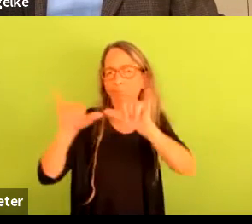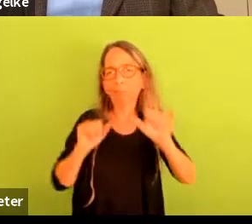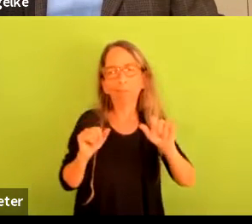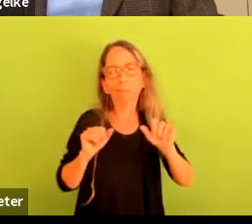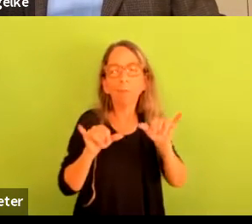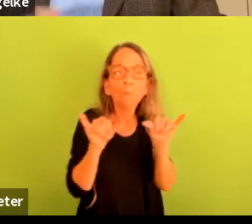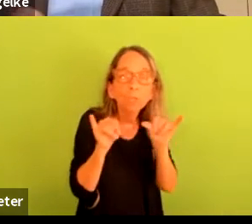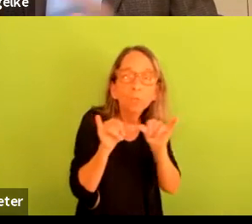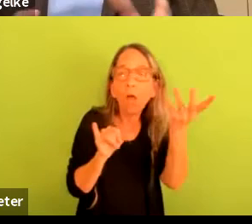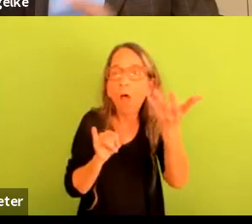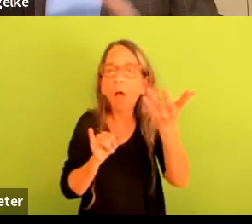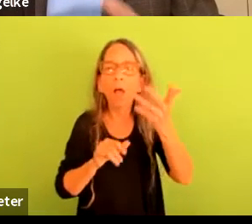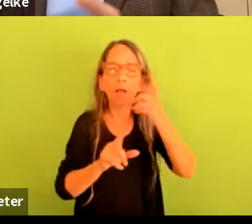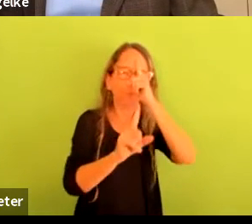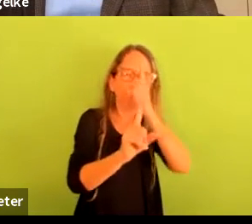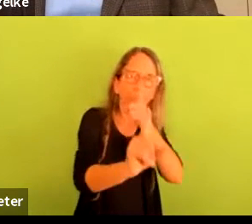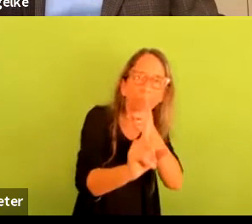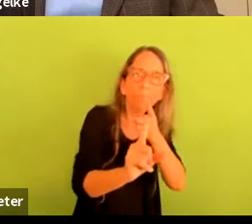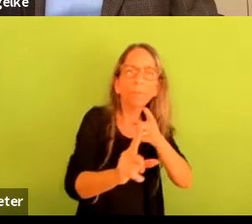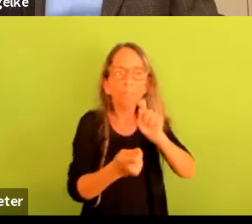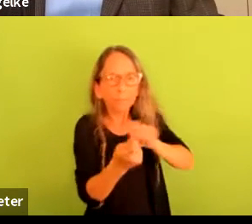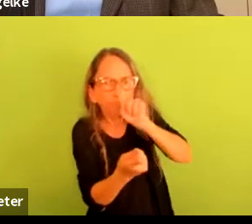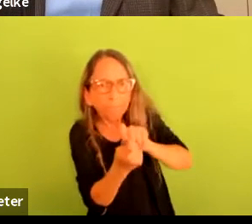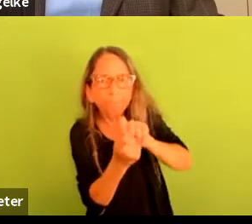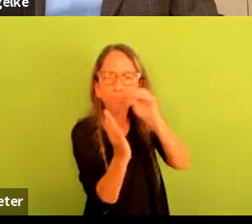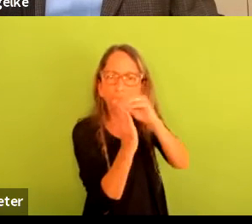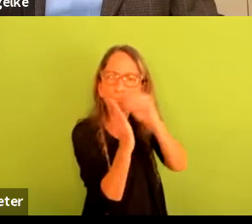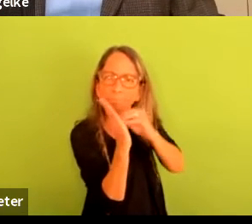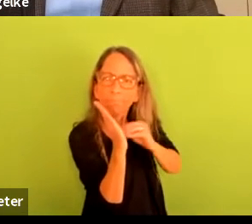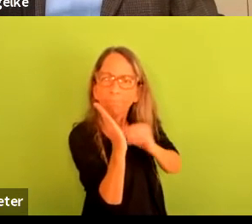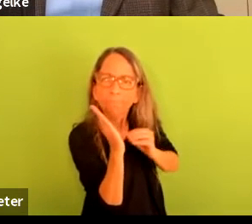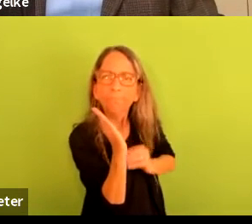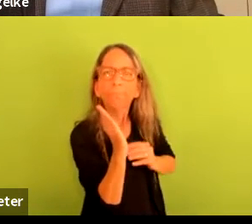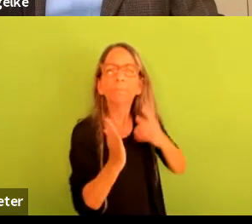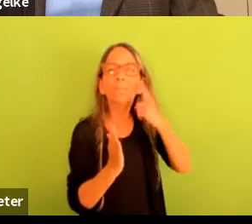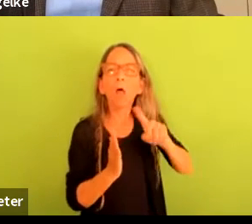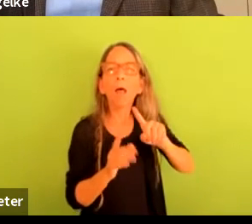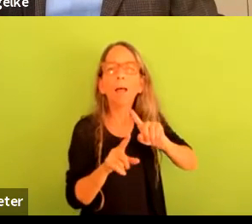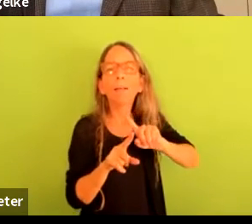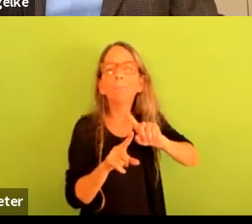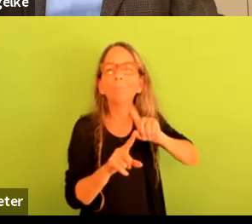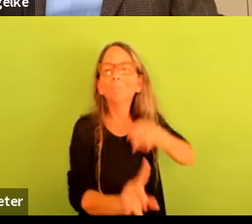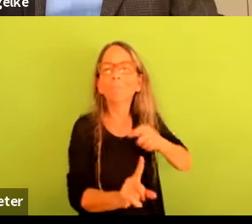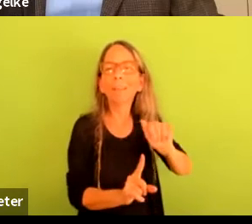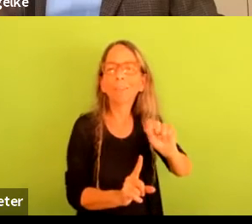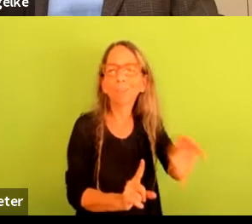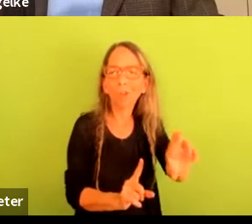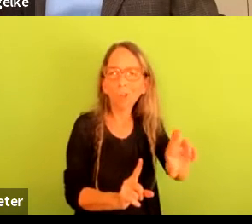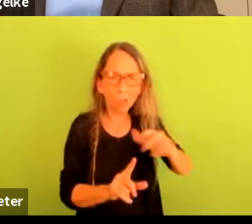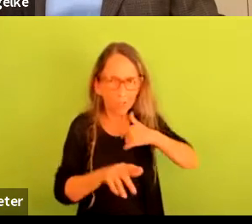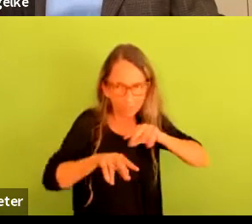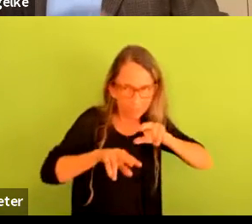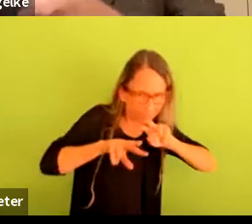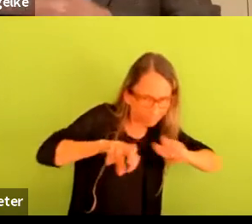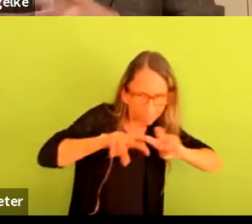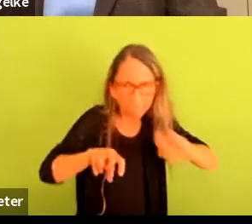accuracy across all these different ASRs so that we can actually get a lay of the land and say, well, this is the one